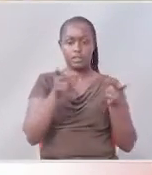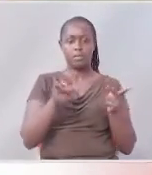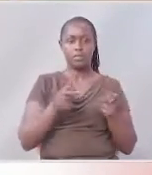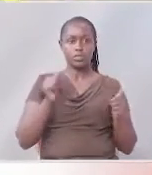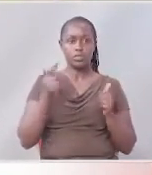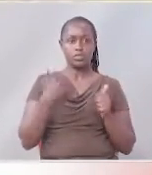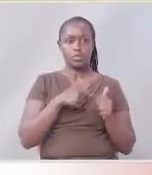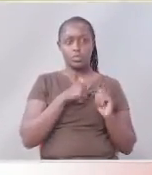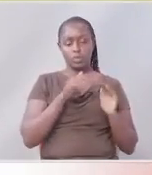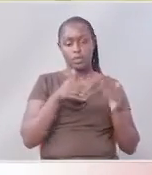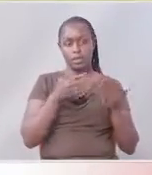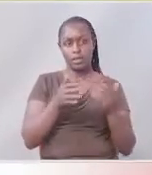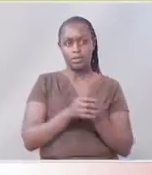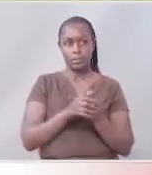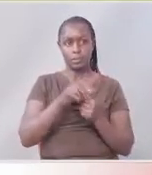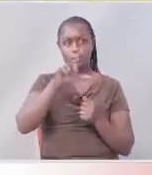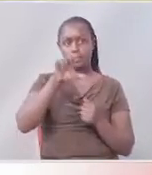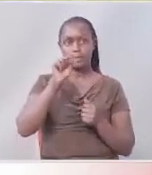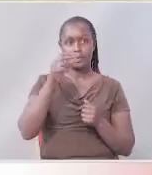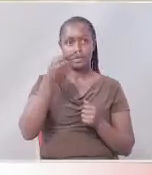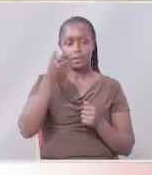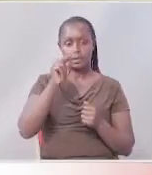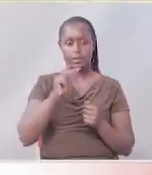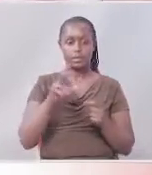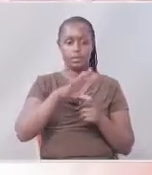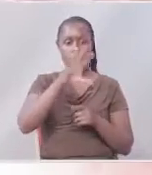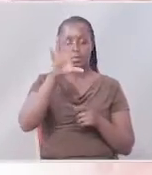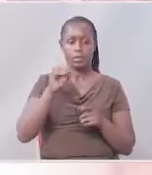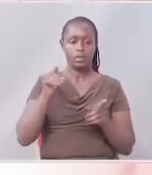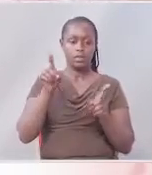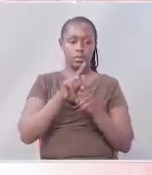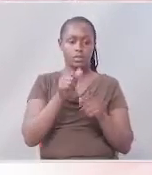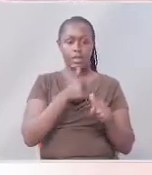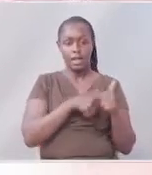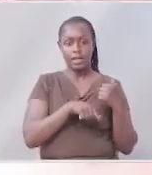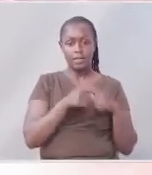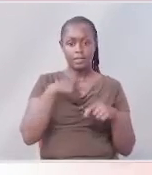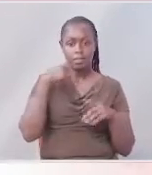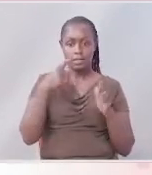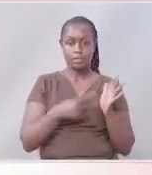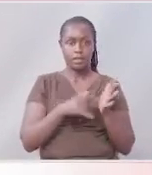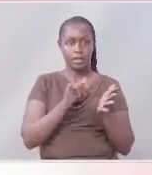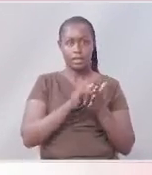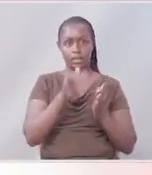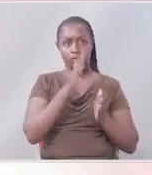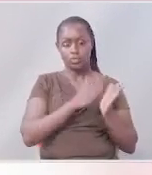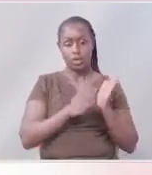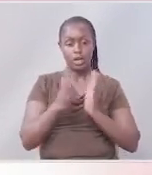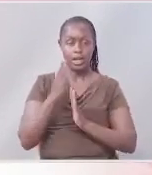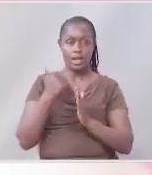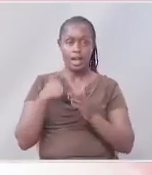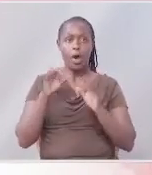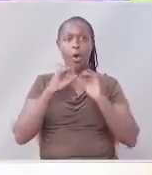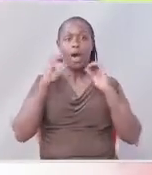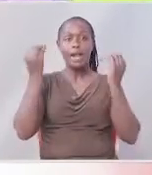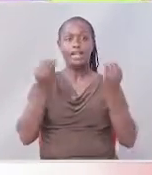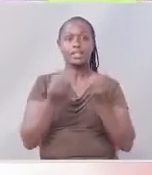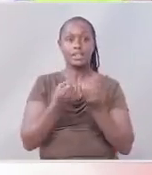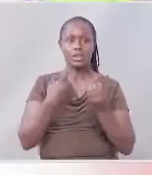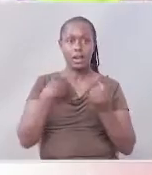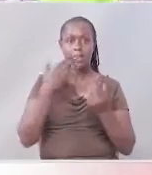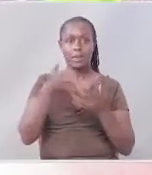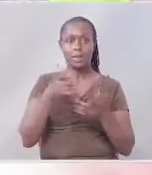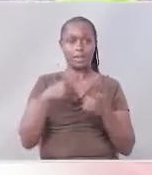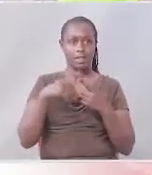offered. Leshan Kereto, Talento Africa and an activist, said his organization has been running an online